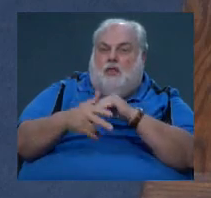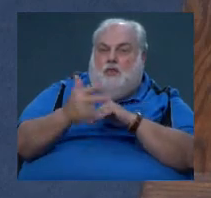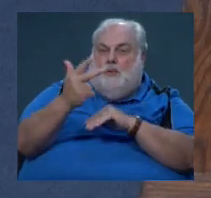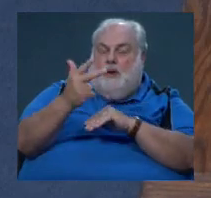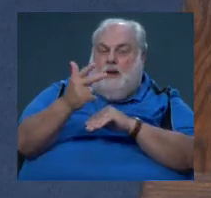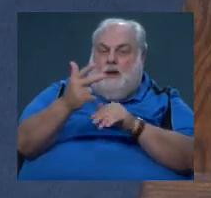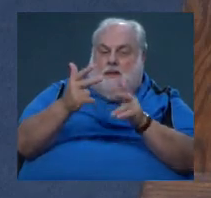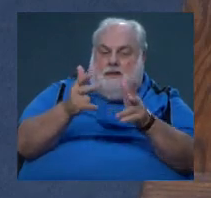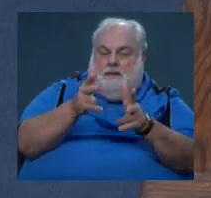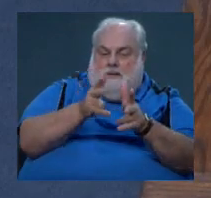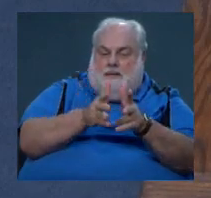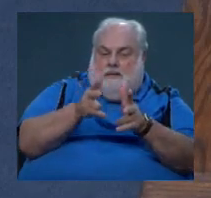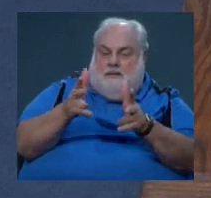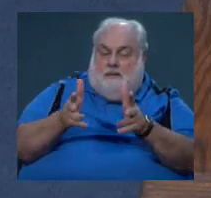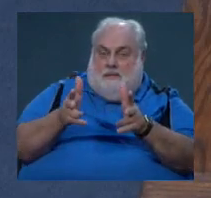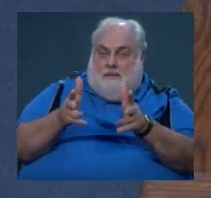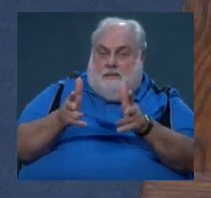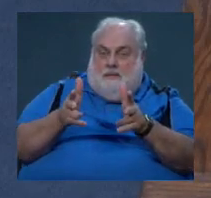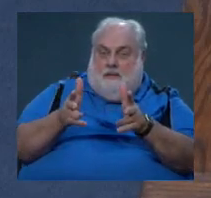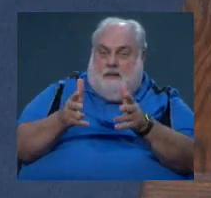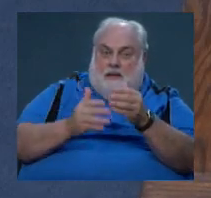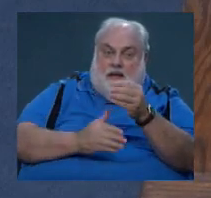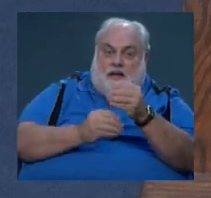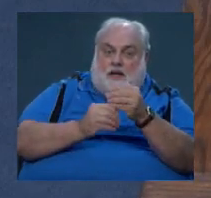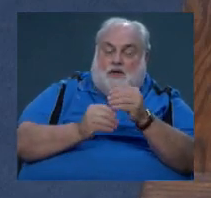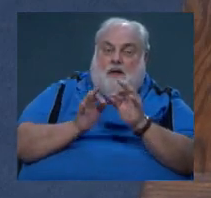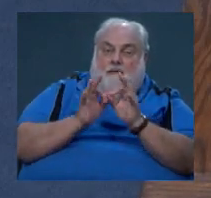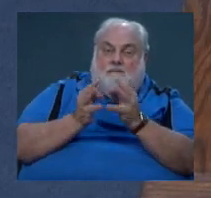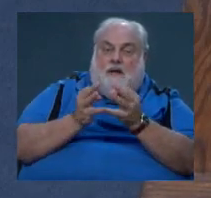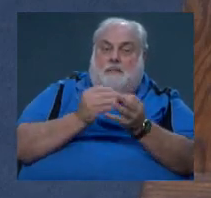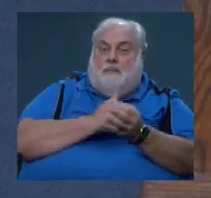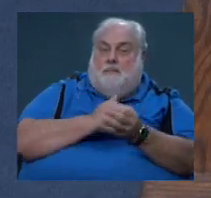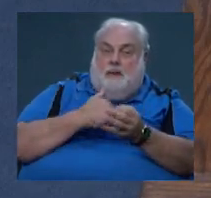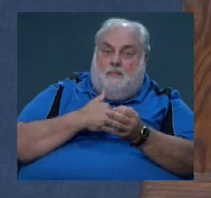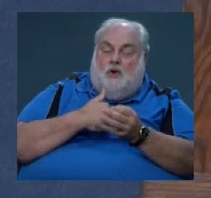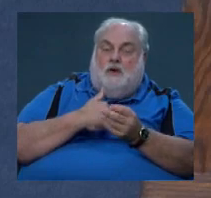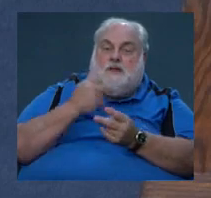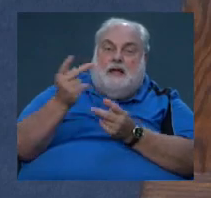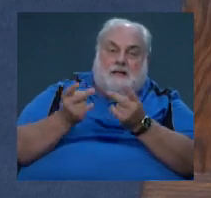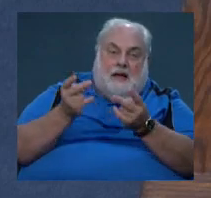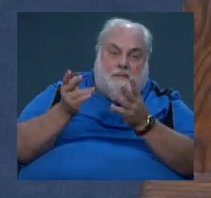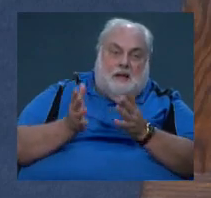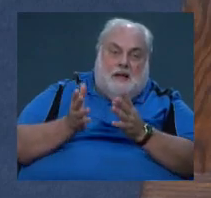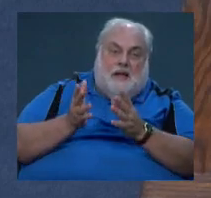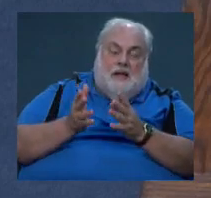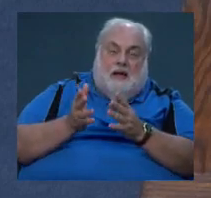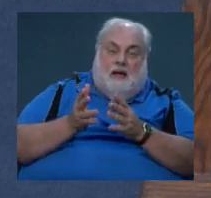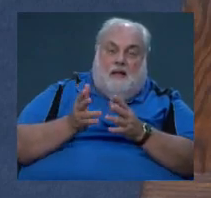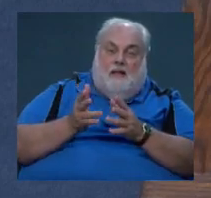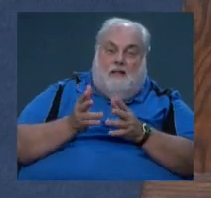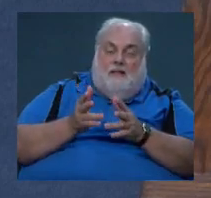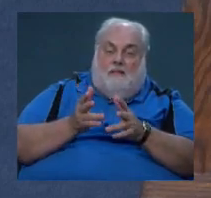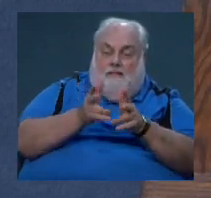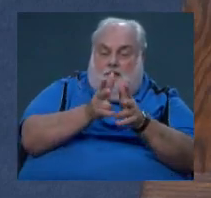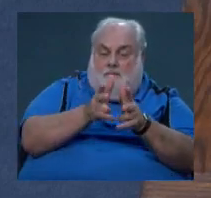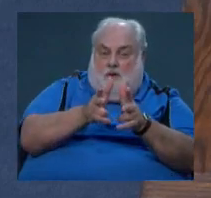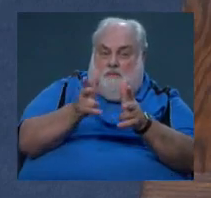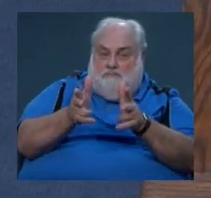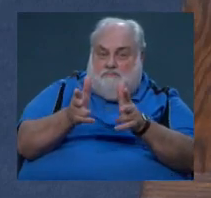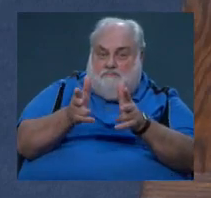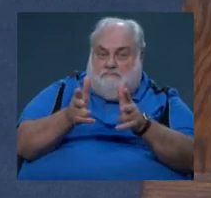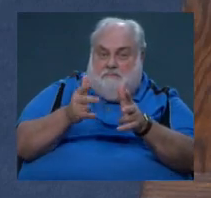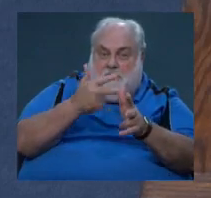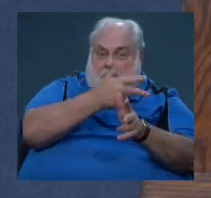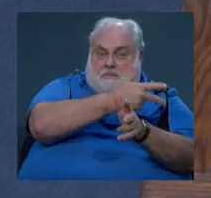And because of all the additional family members, company, then that puts the parking on the street. There's not